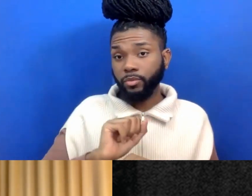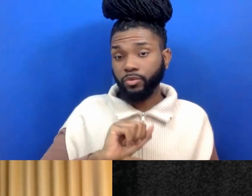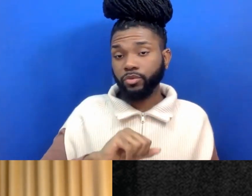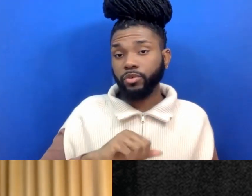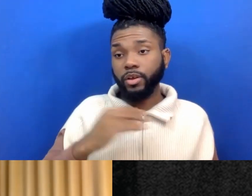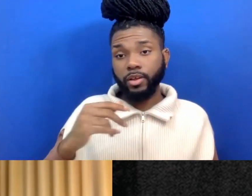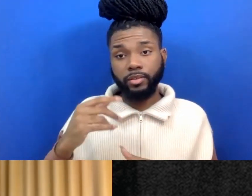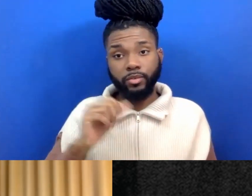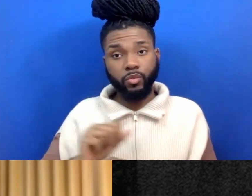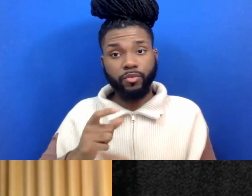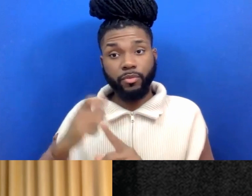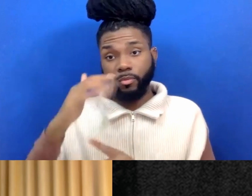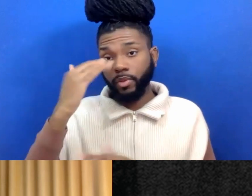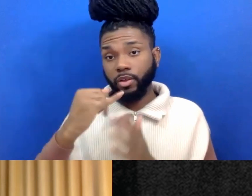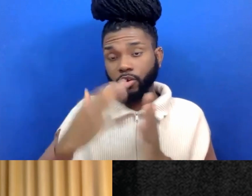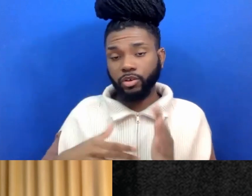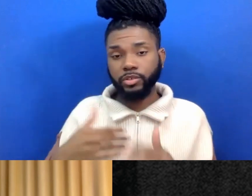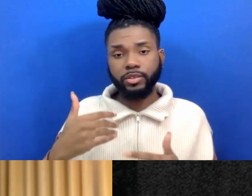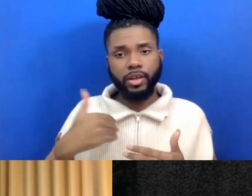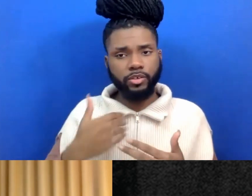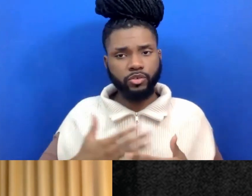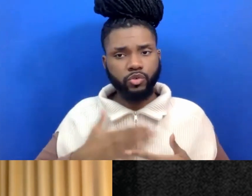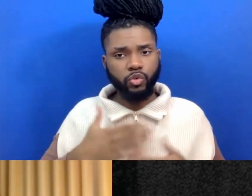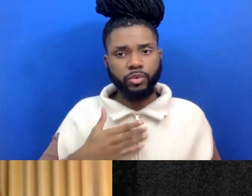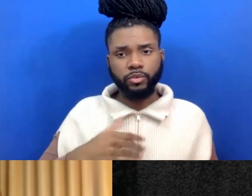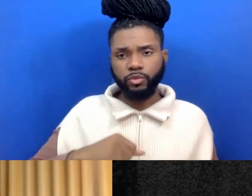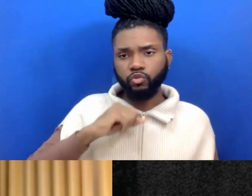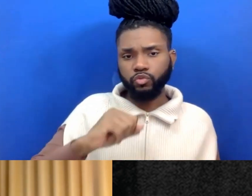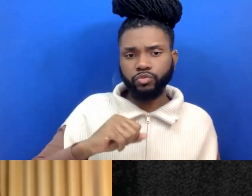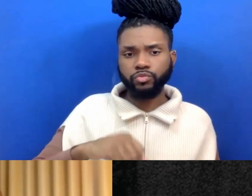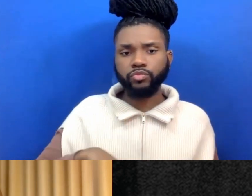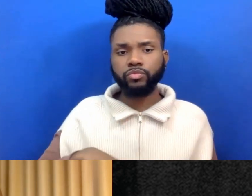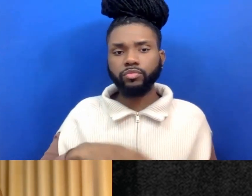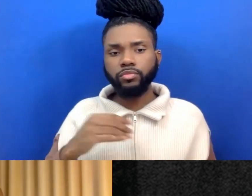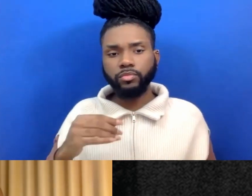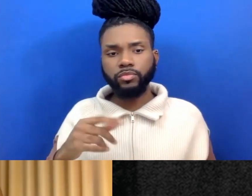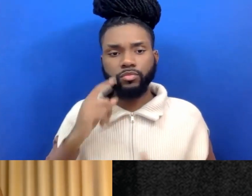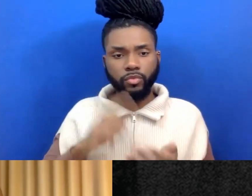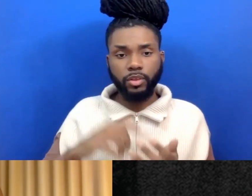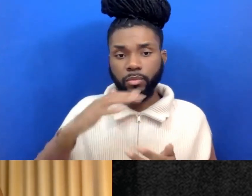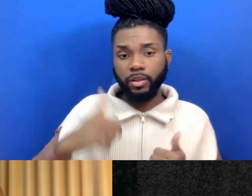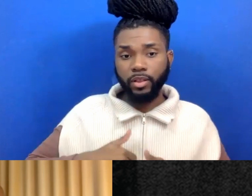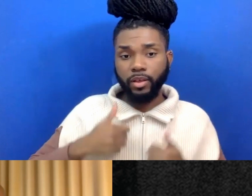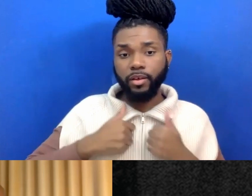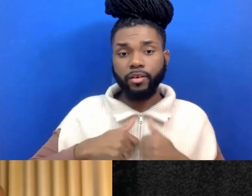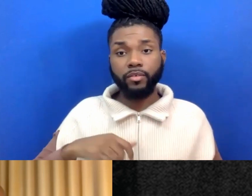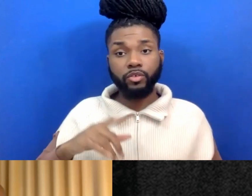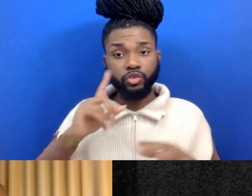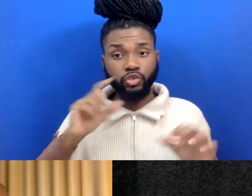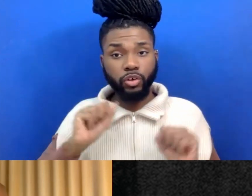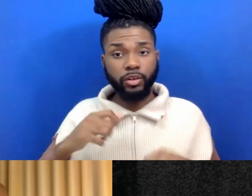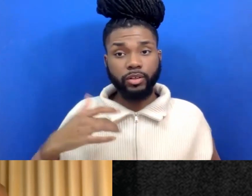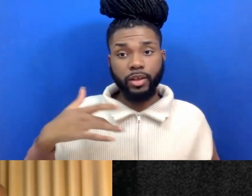and tense and aliveness and joy and refusal in and of Black life, the sonic, the haptic, the optic, quote,